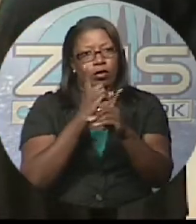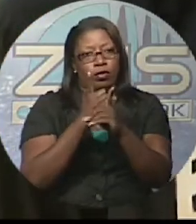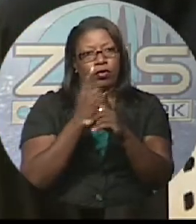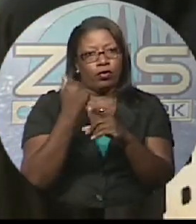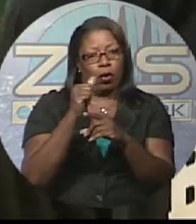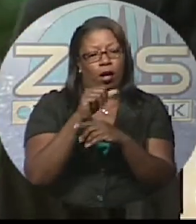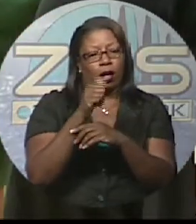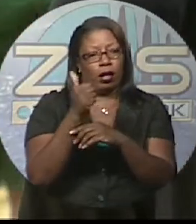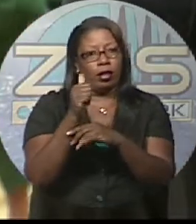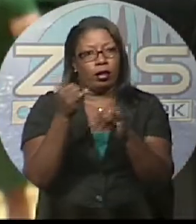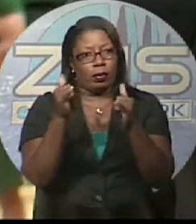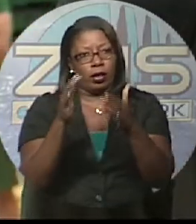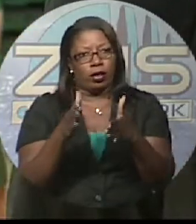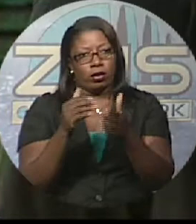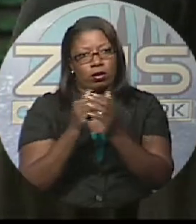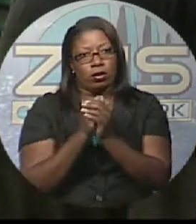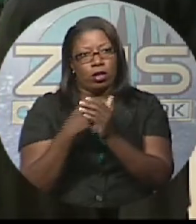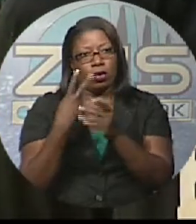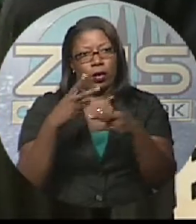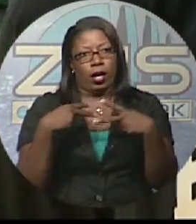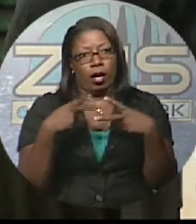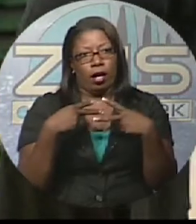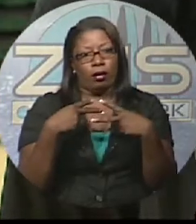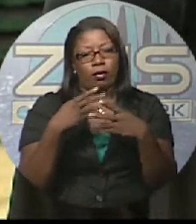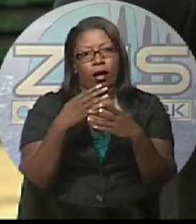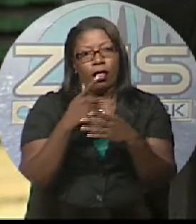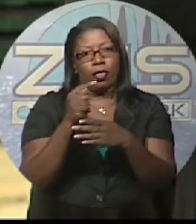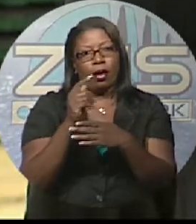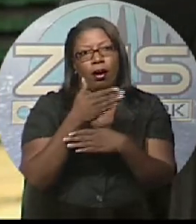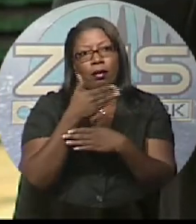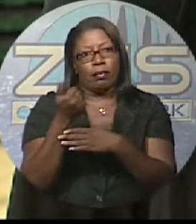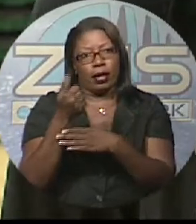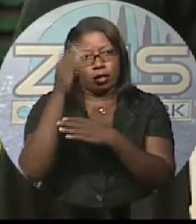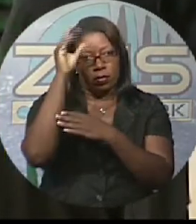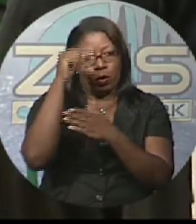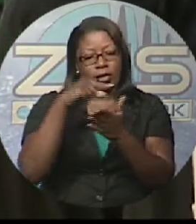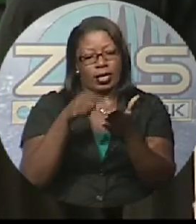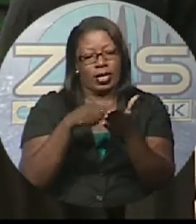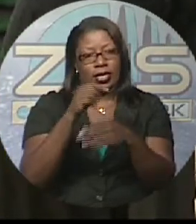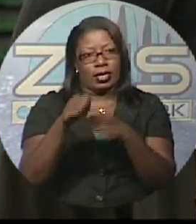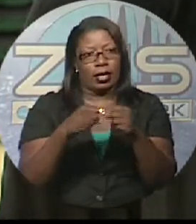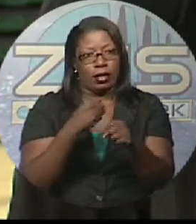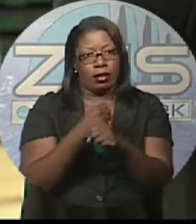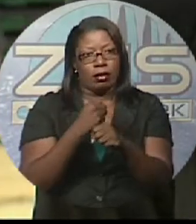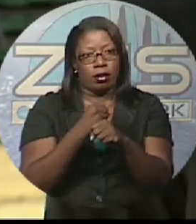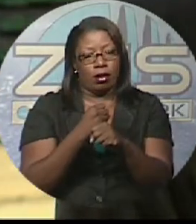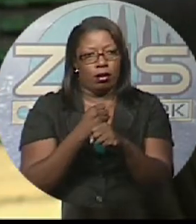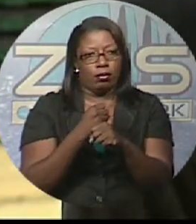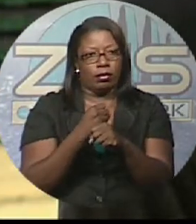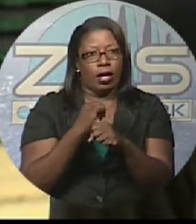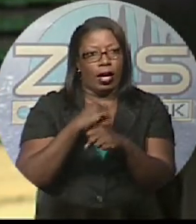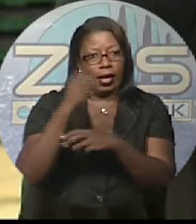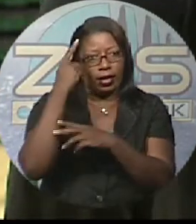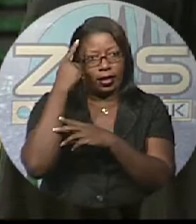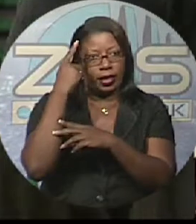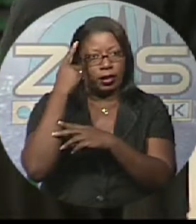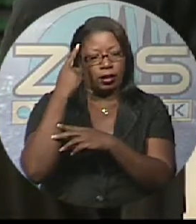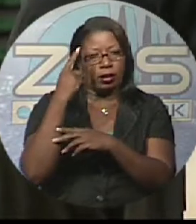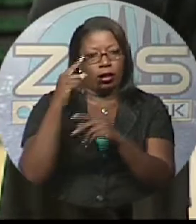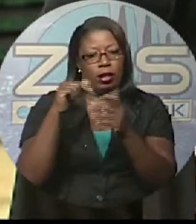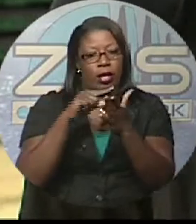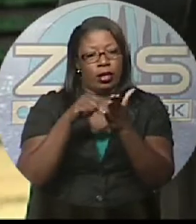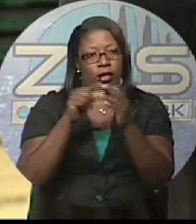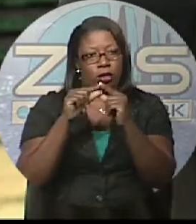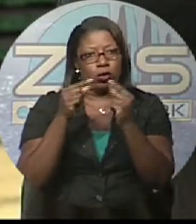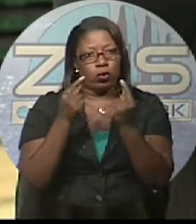teams I played on, I think we get probably the best guys this year. And I think with this group of guys that